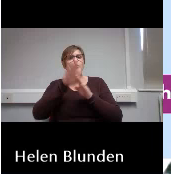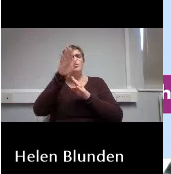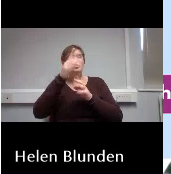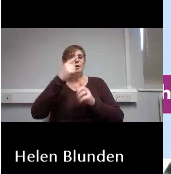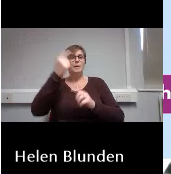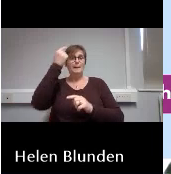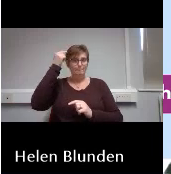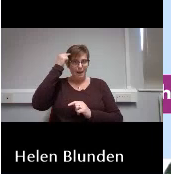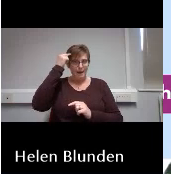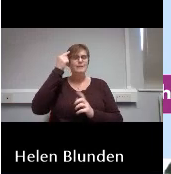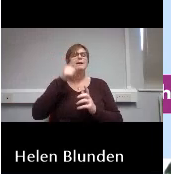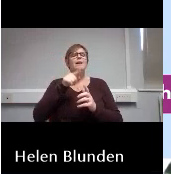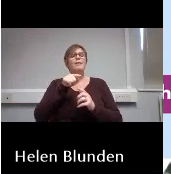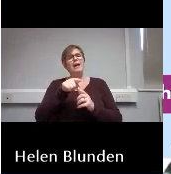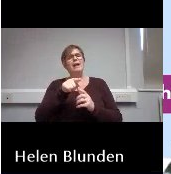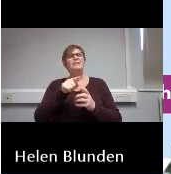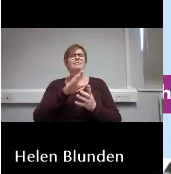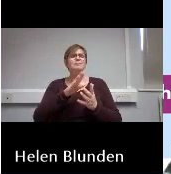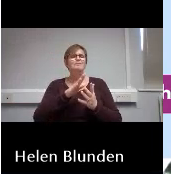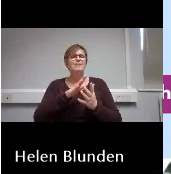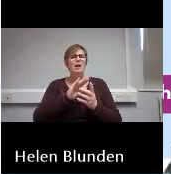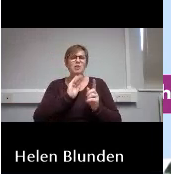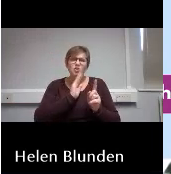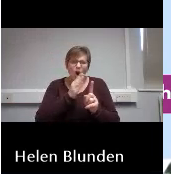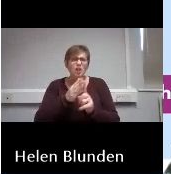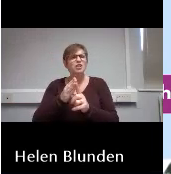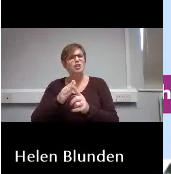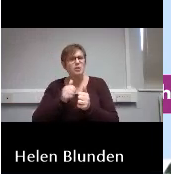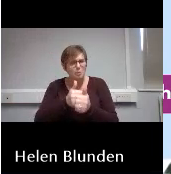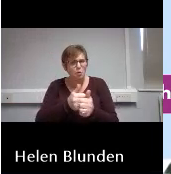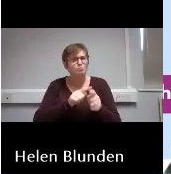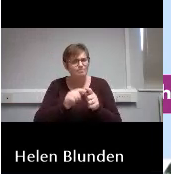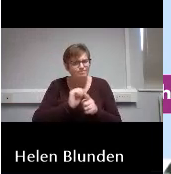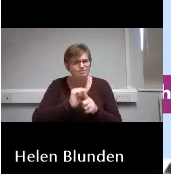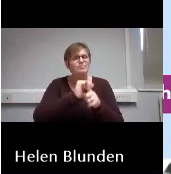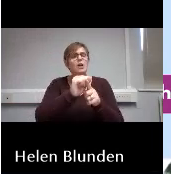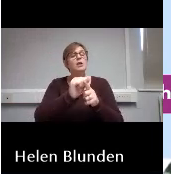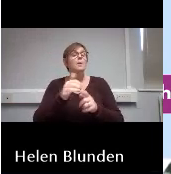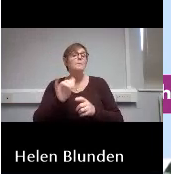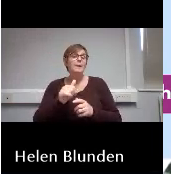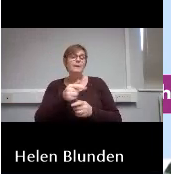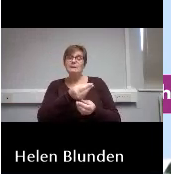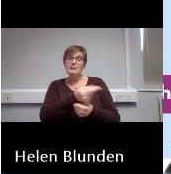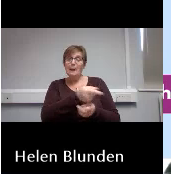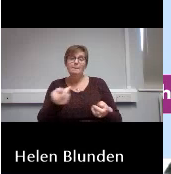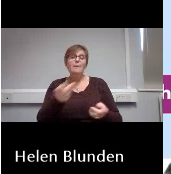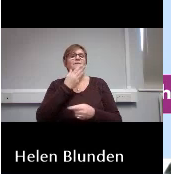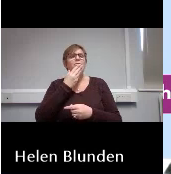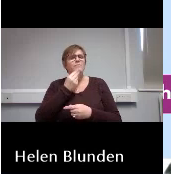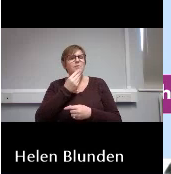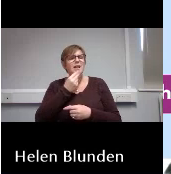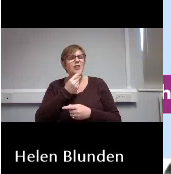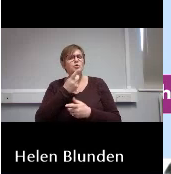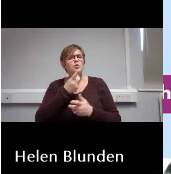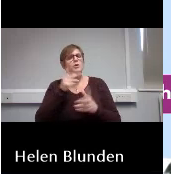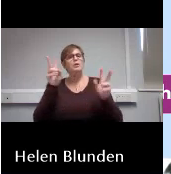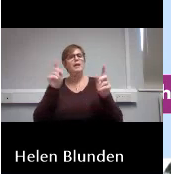particularly looked at building our early intervention and targeted support. So people may be familiar with the Changing